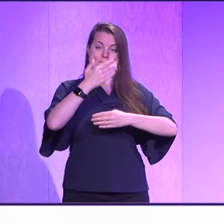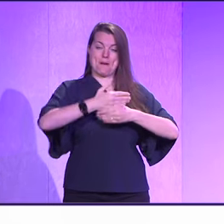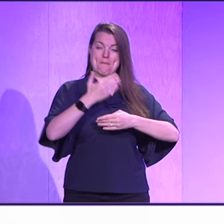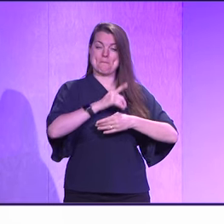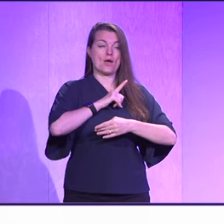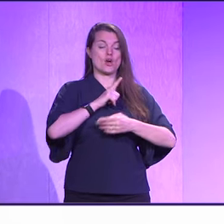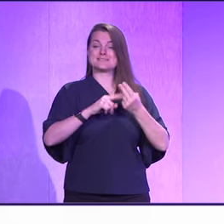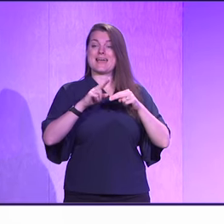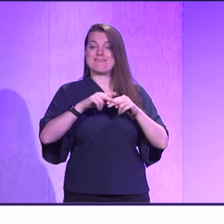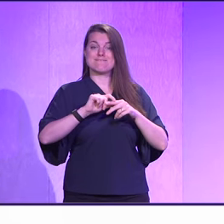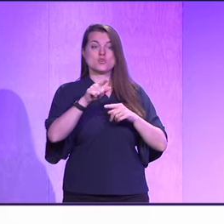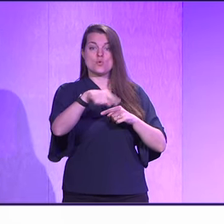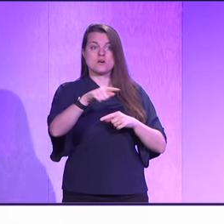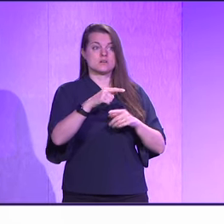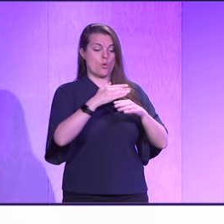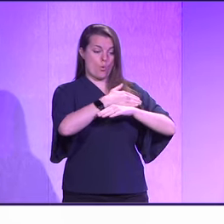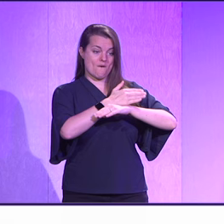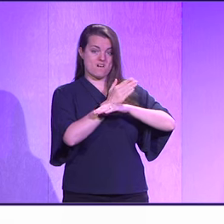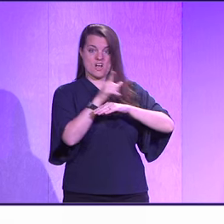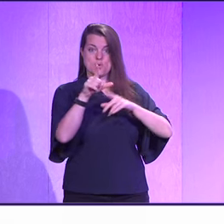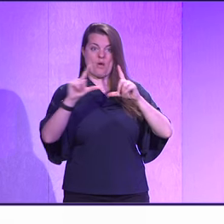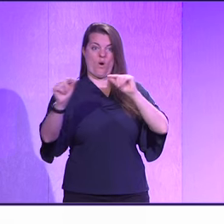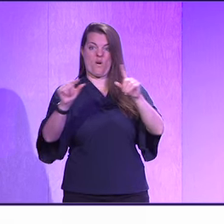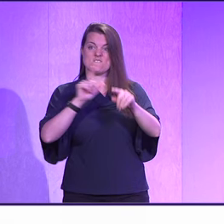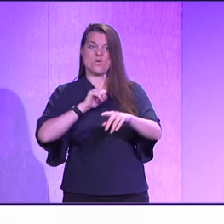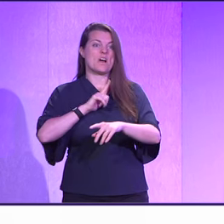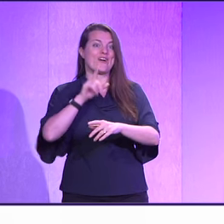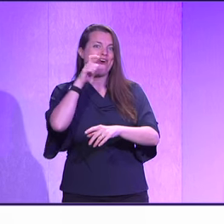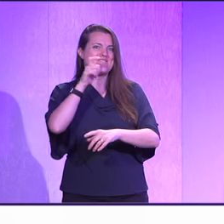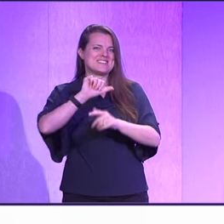I love coffee. So first off, it's all about me.